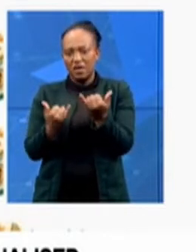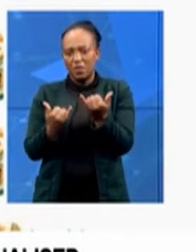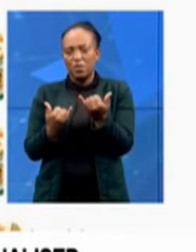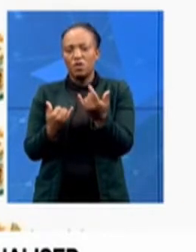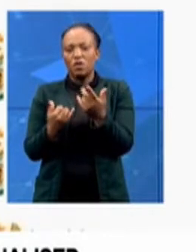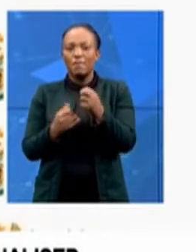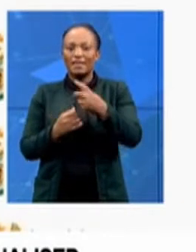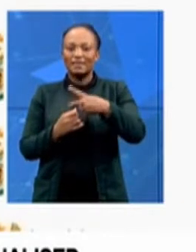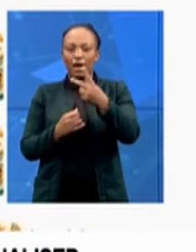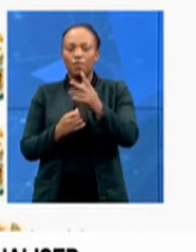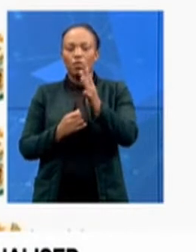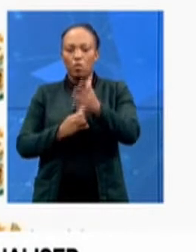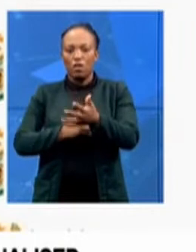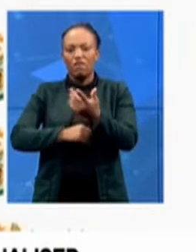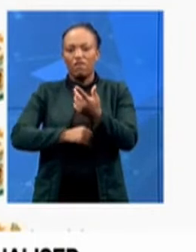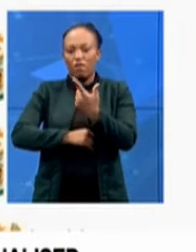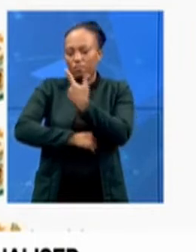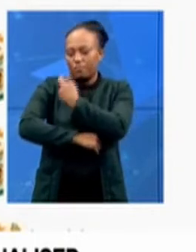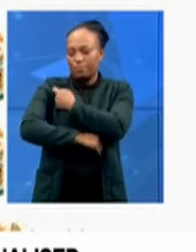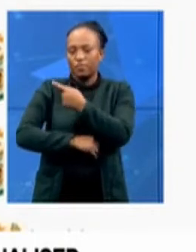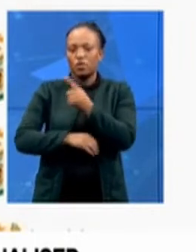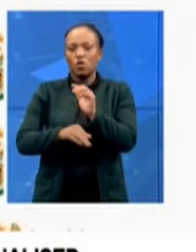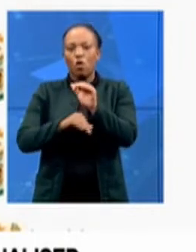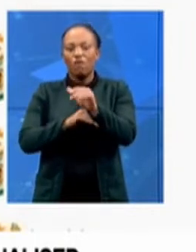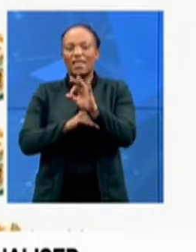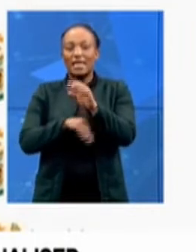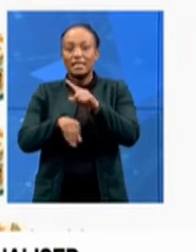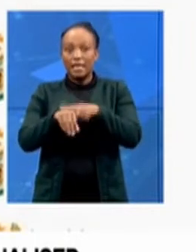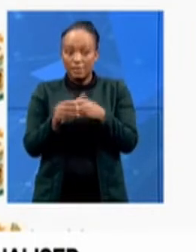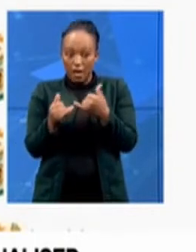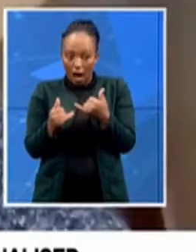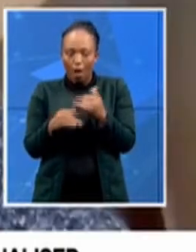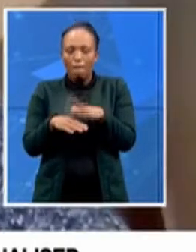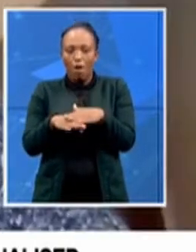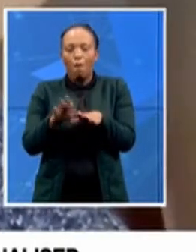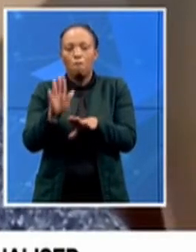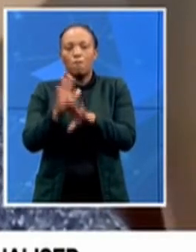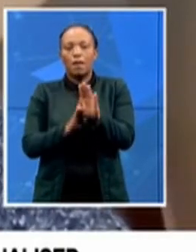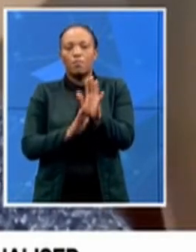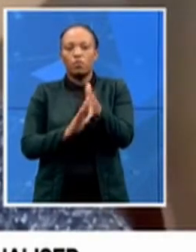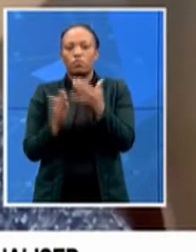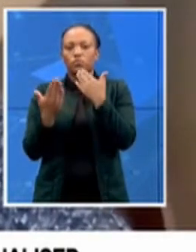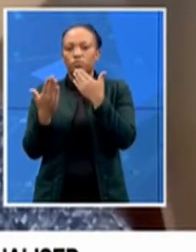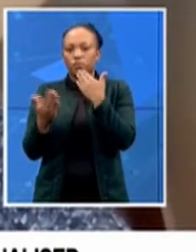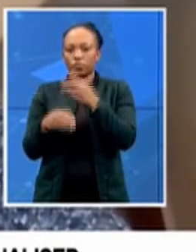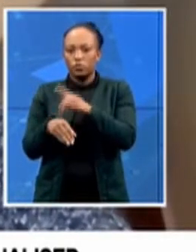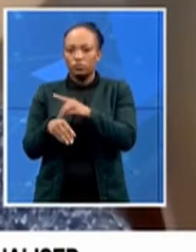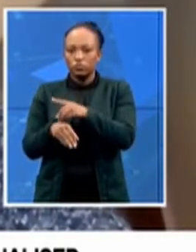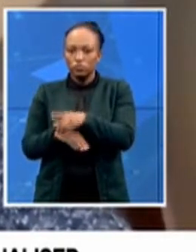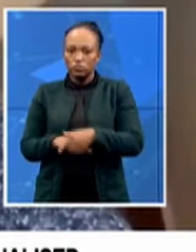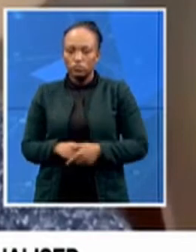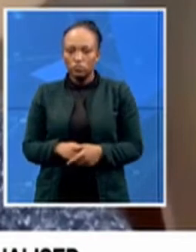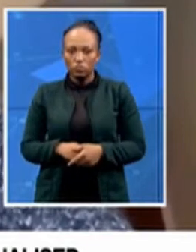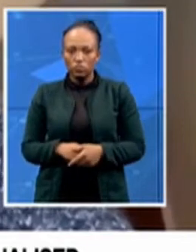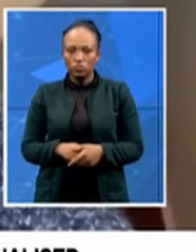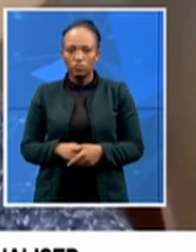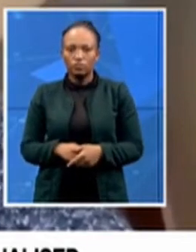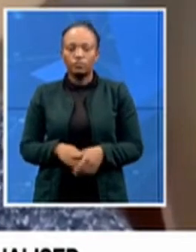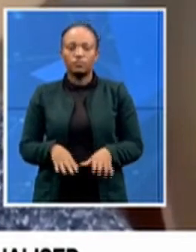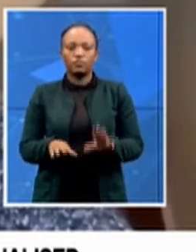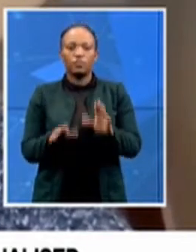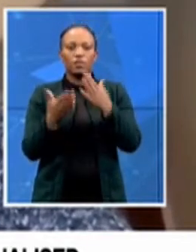three times what we are doing. Thank you very much, Dr. Manzo. Thank you so much. Then I think let's move to close.